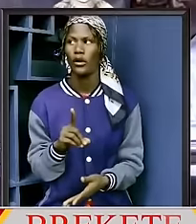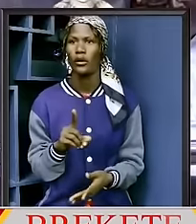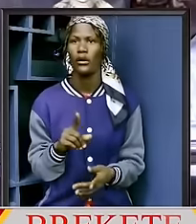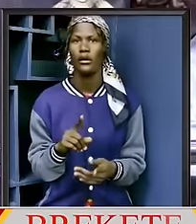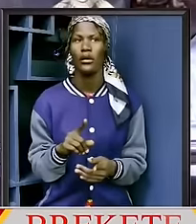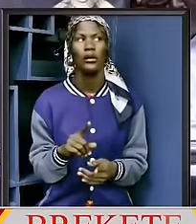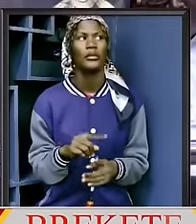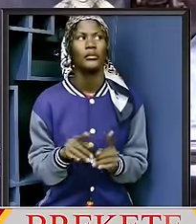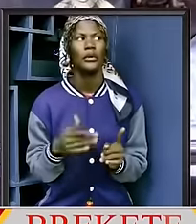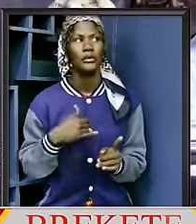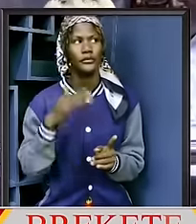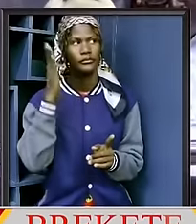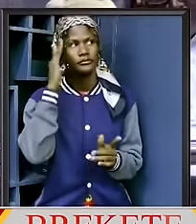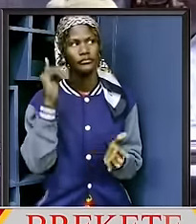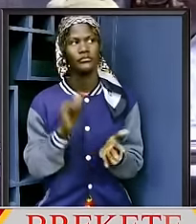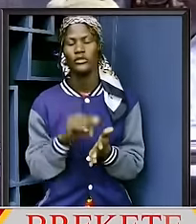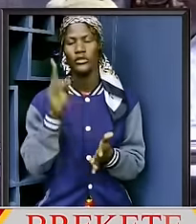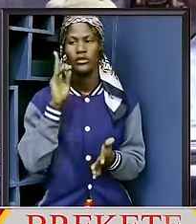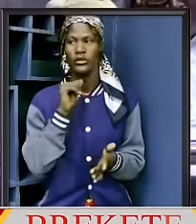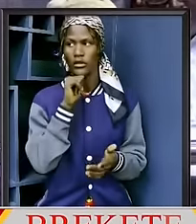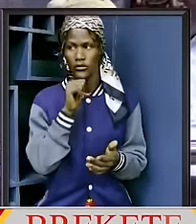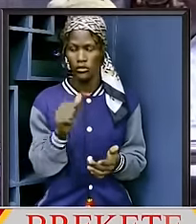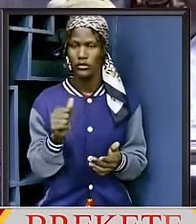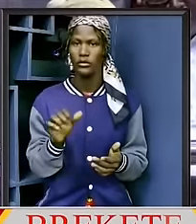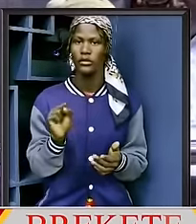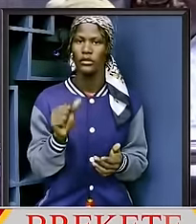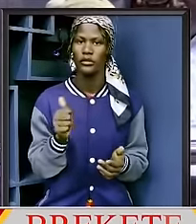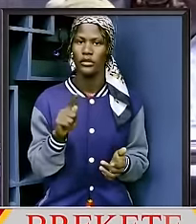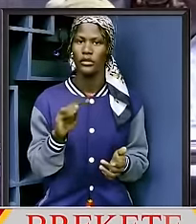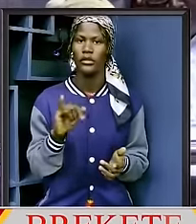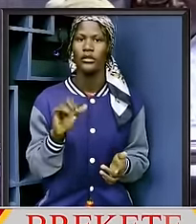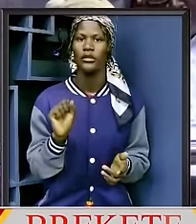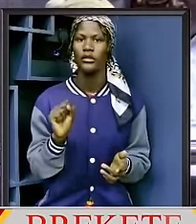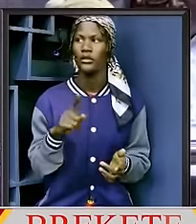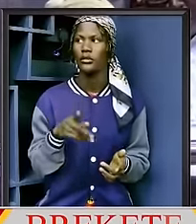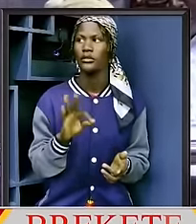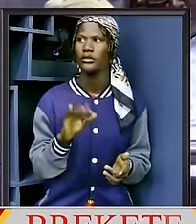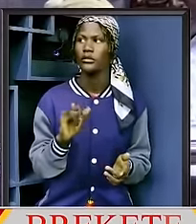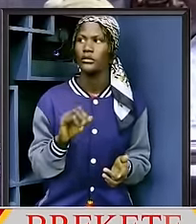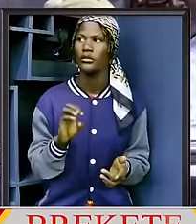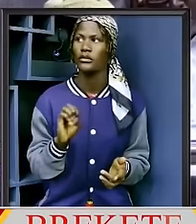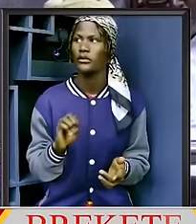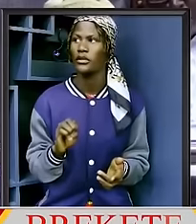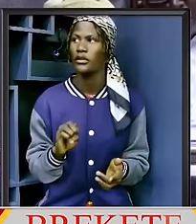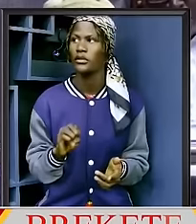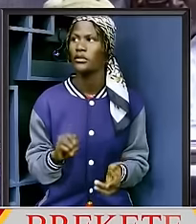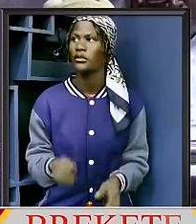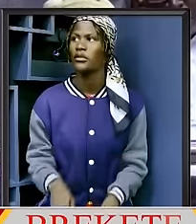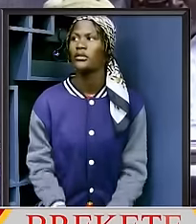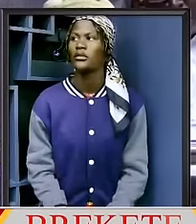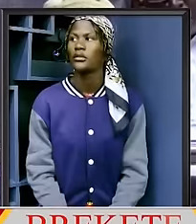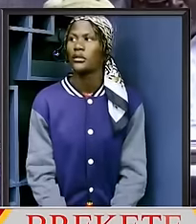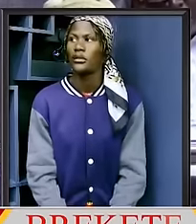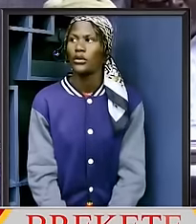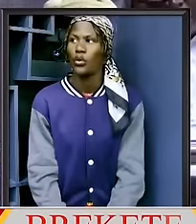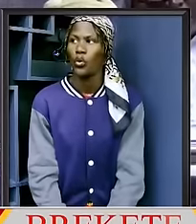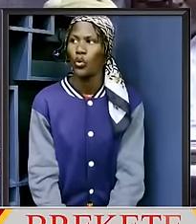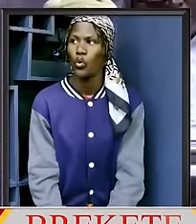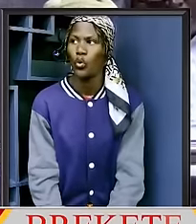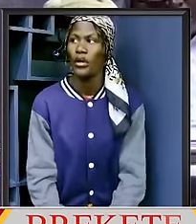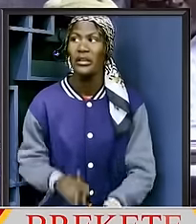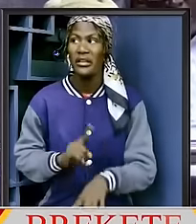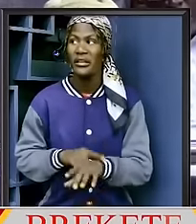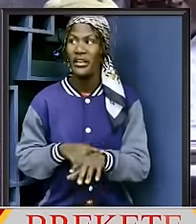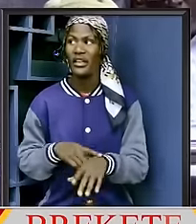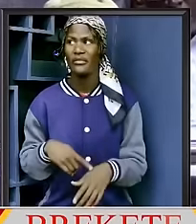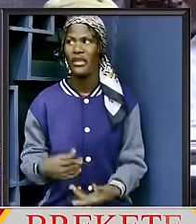not satisfied. Not until Sunday, when somebody now called my husband that they mentioned my name here. That was, I said,